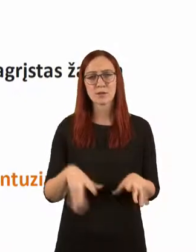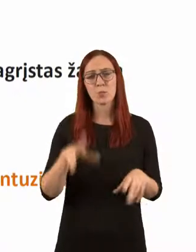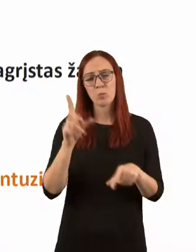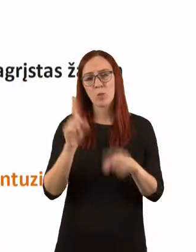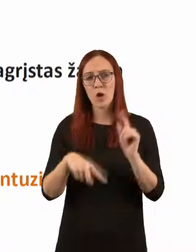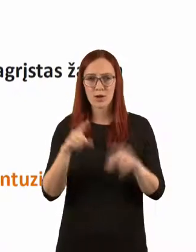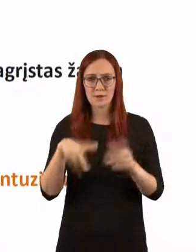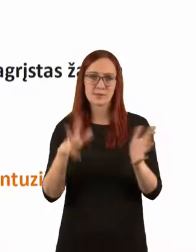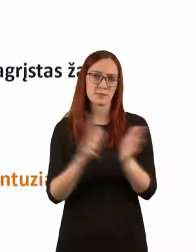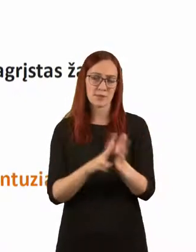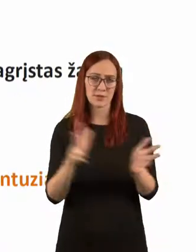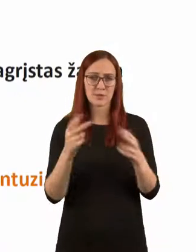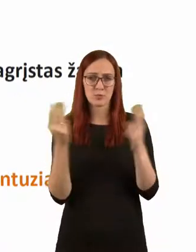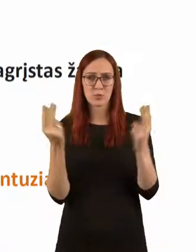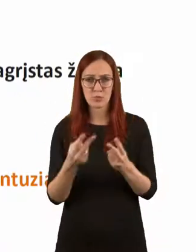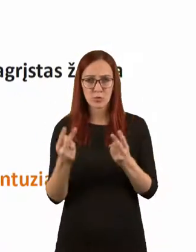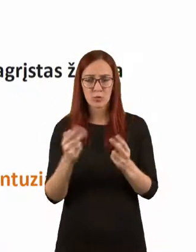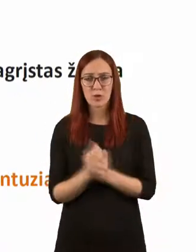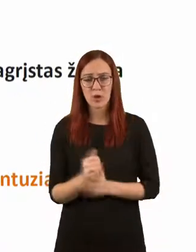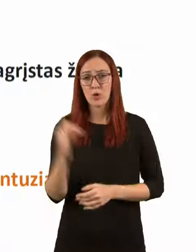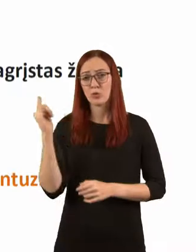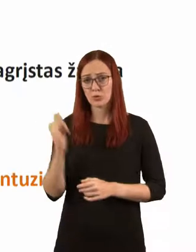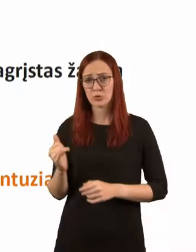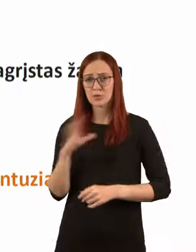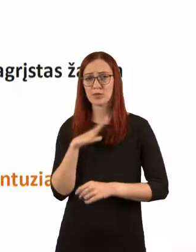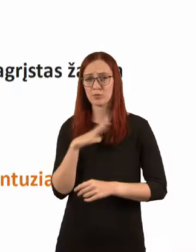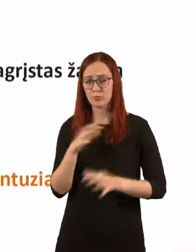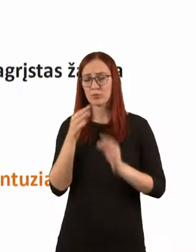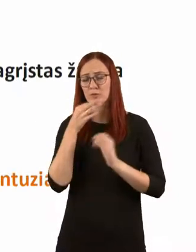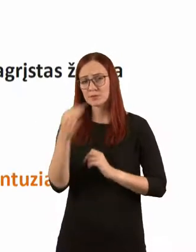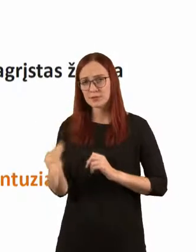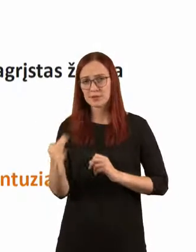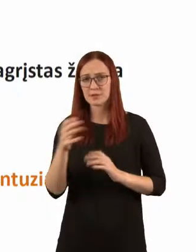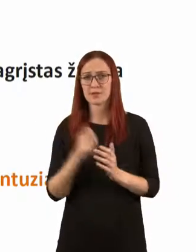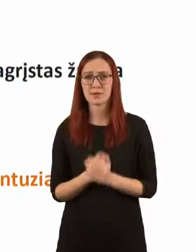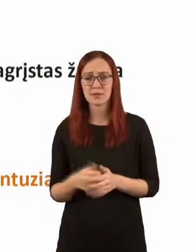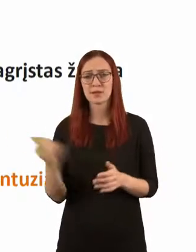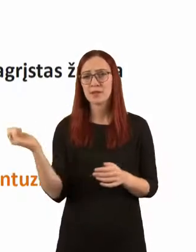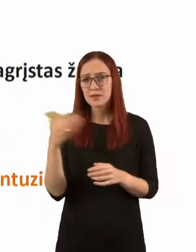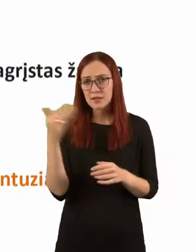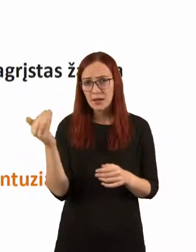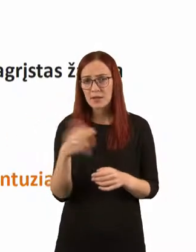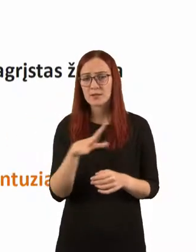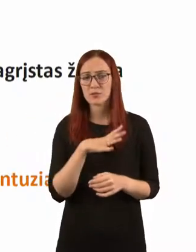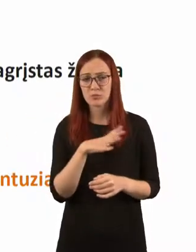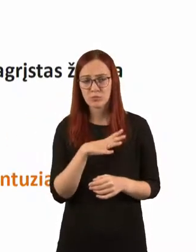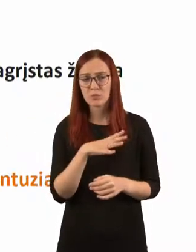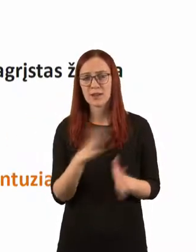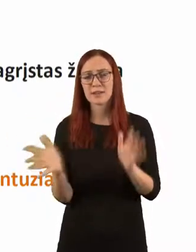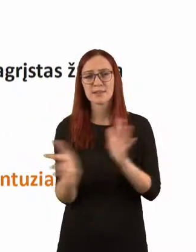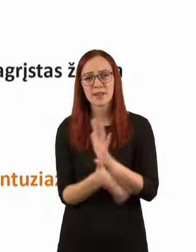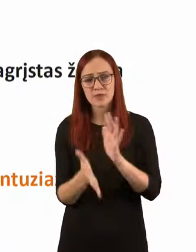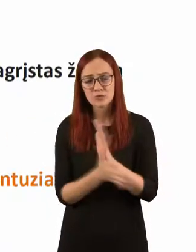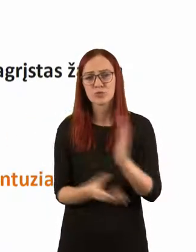Well, obviously, first and foremost, we need bold political decisions, and